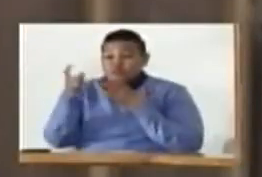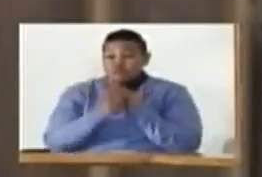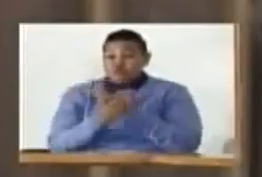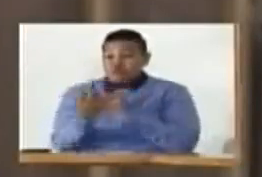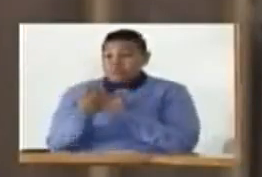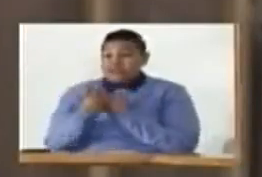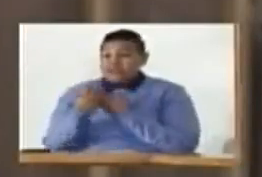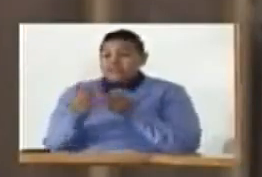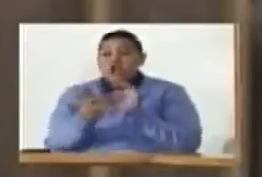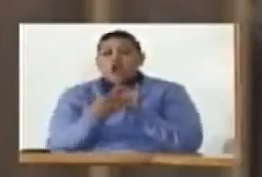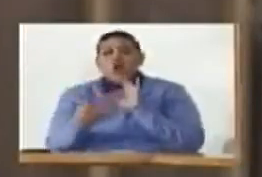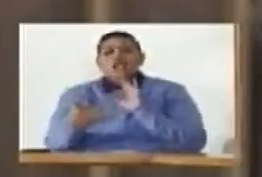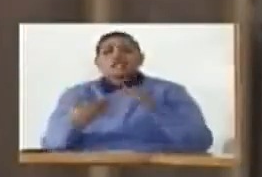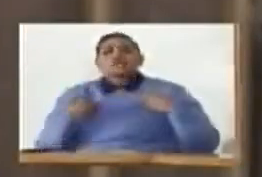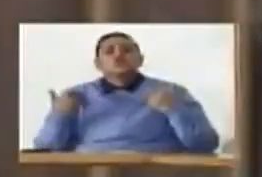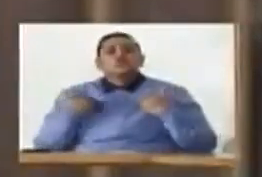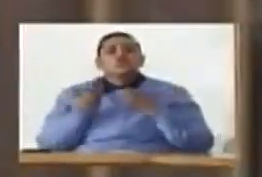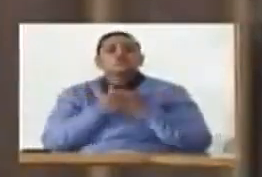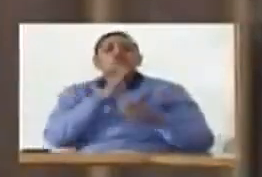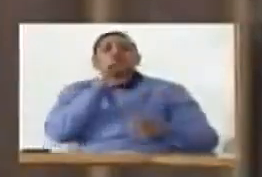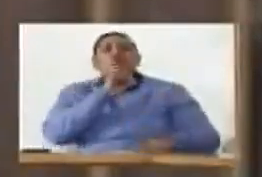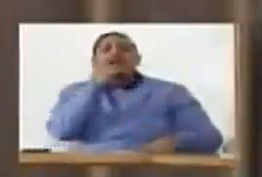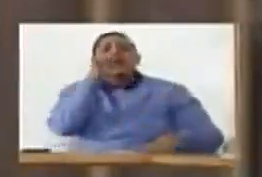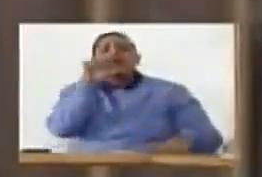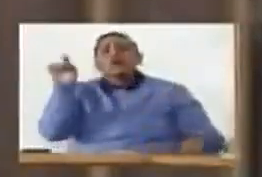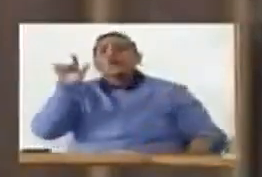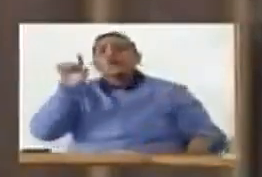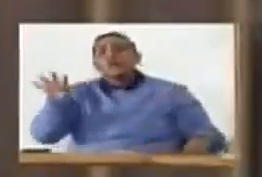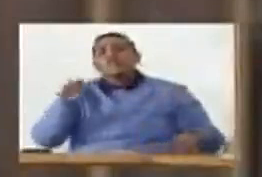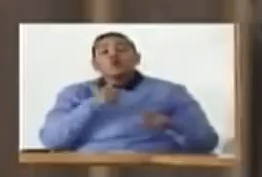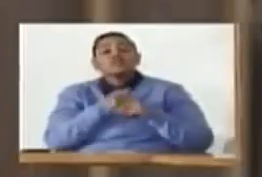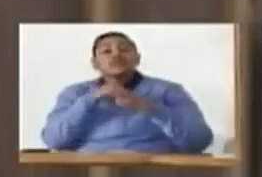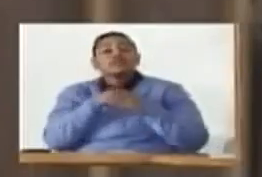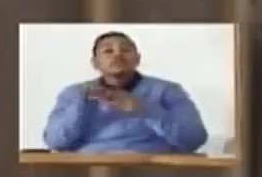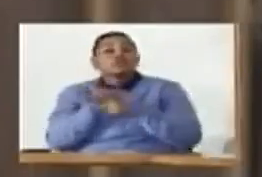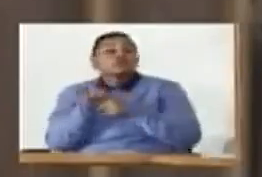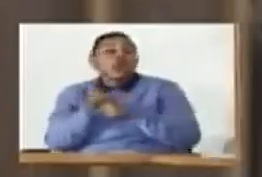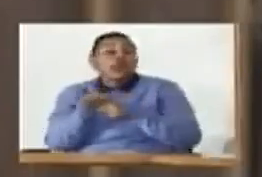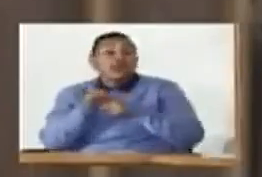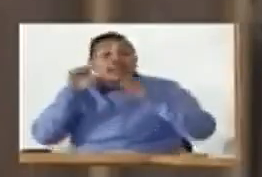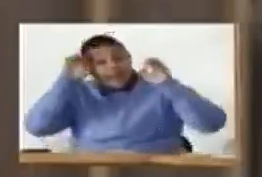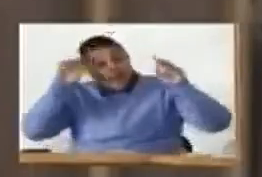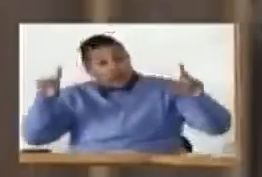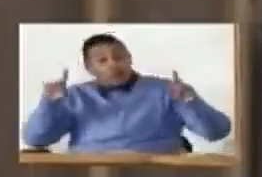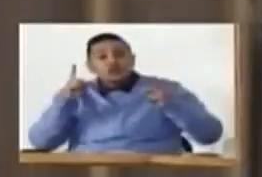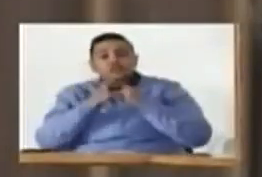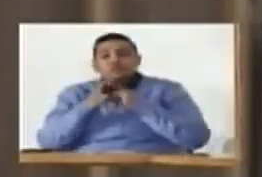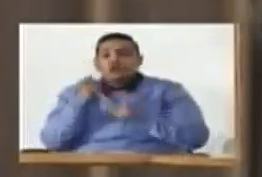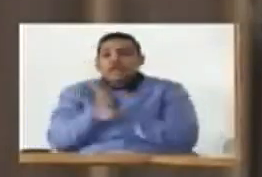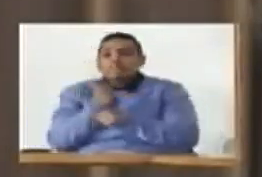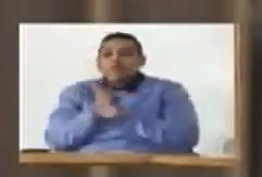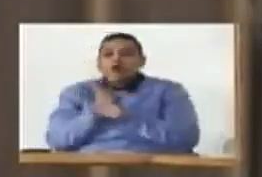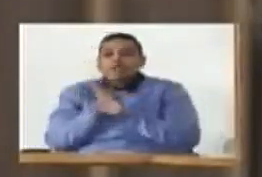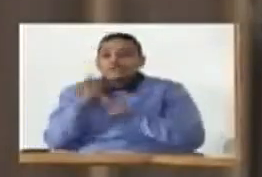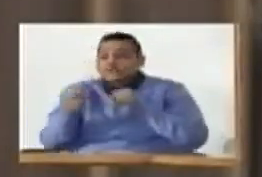youth between 18 and 24 years old in training, education, or